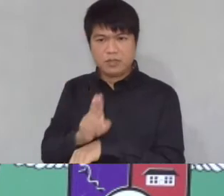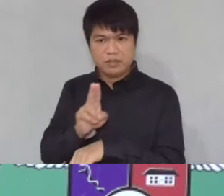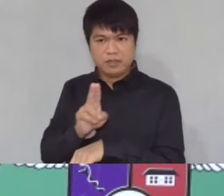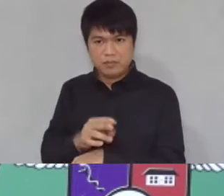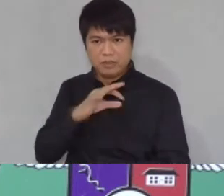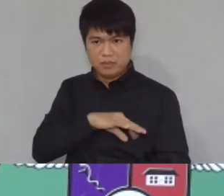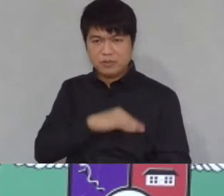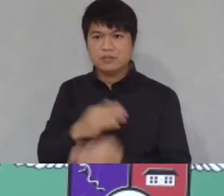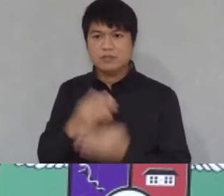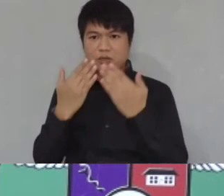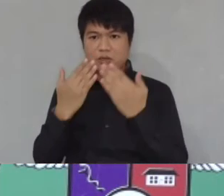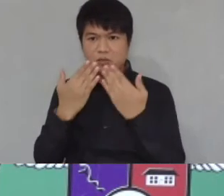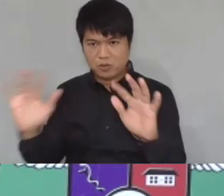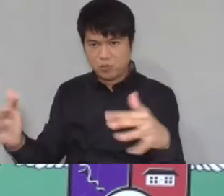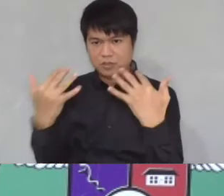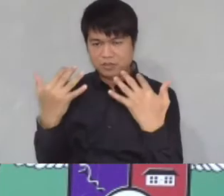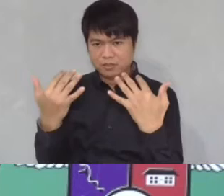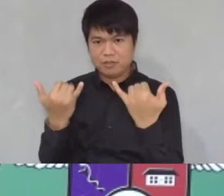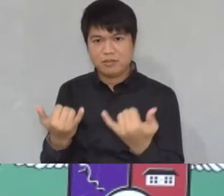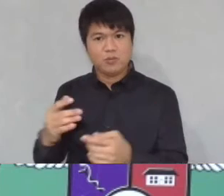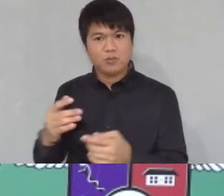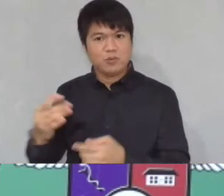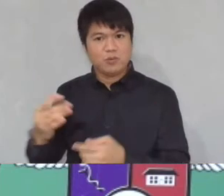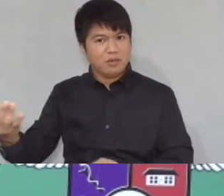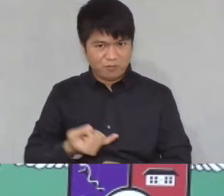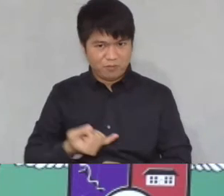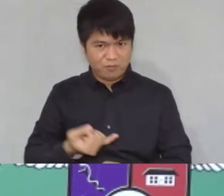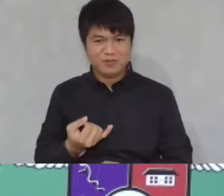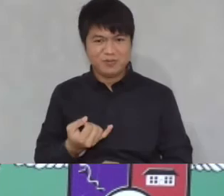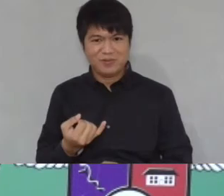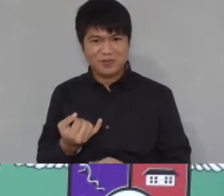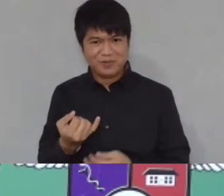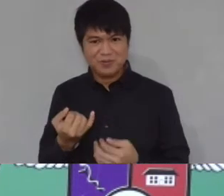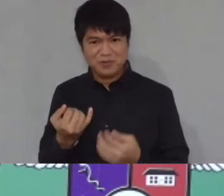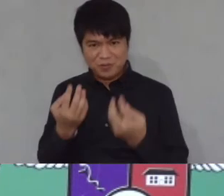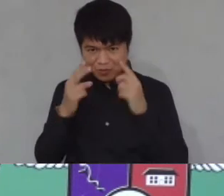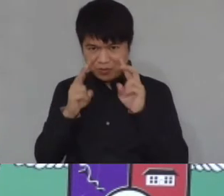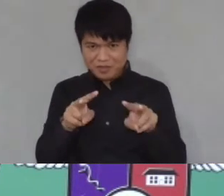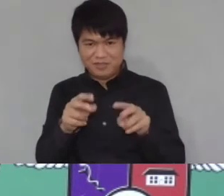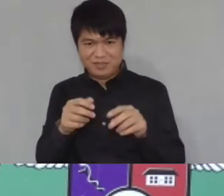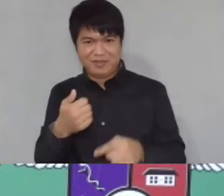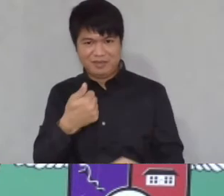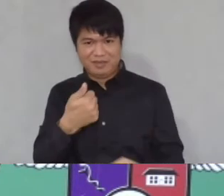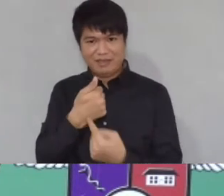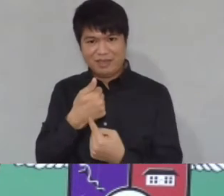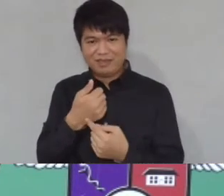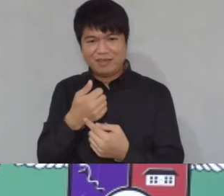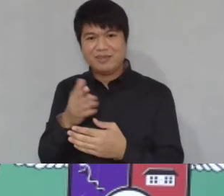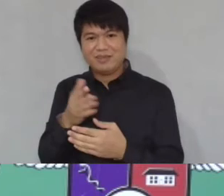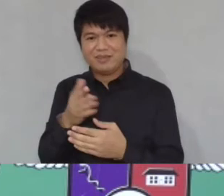for those who have watched it. And we invite you to watch, like, and share it to each of your